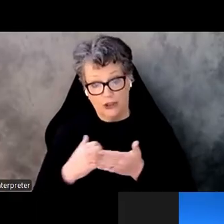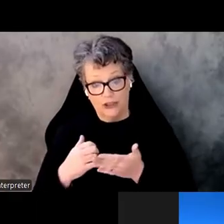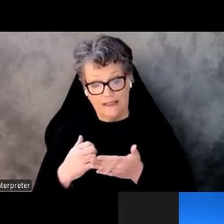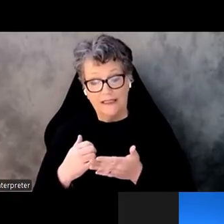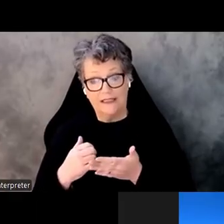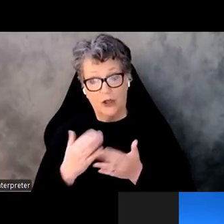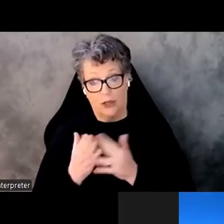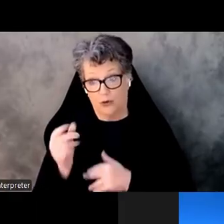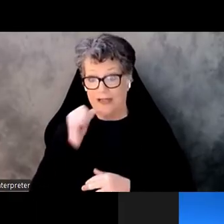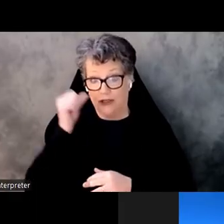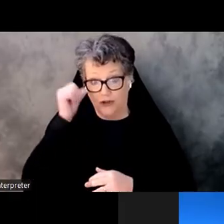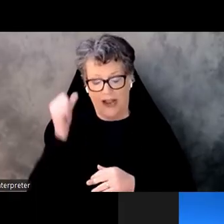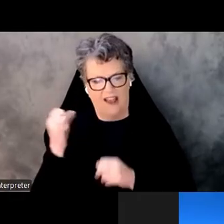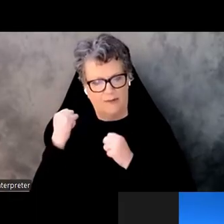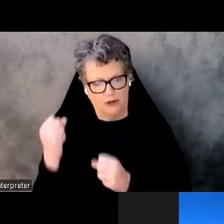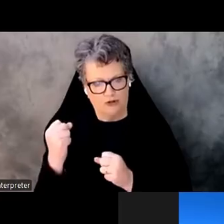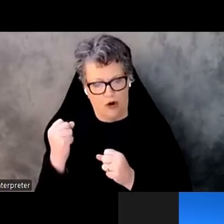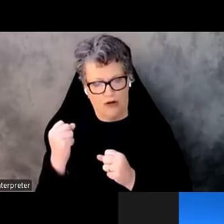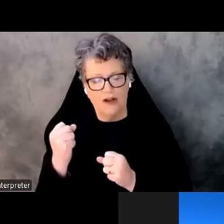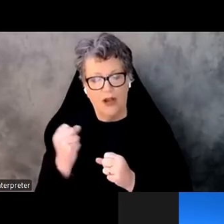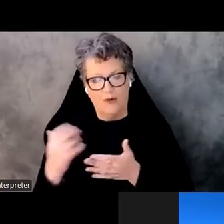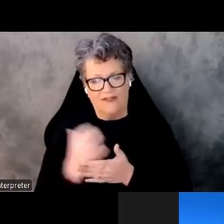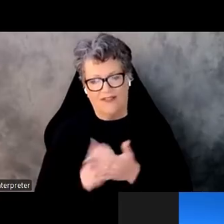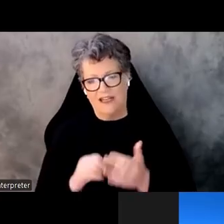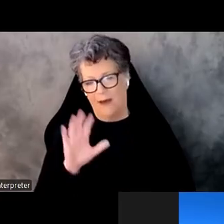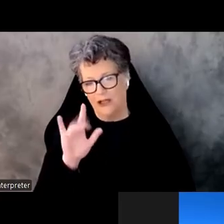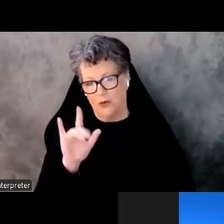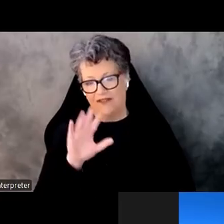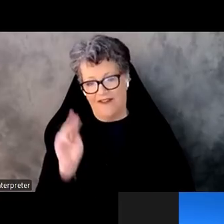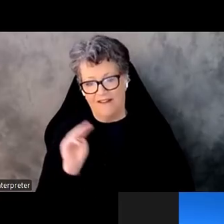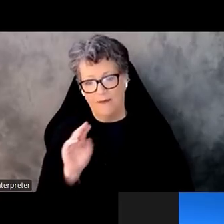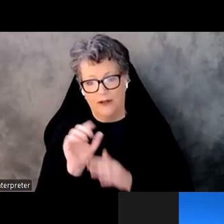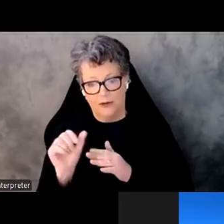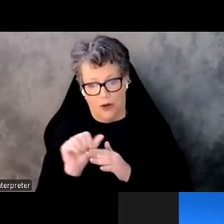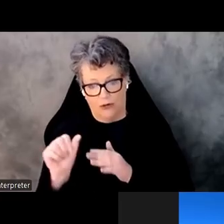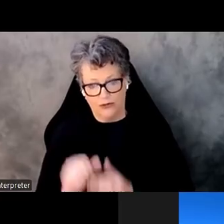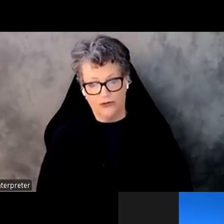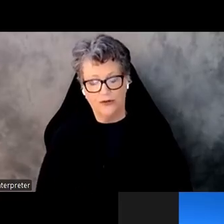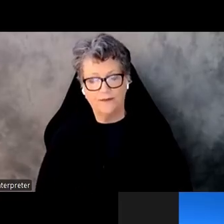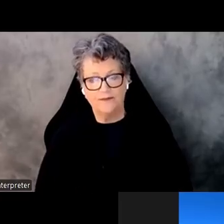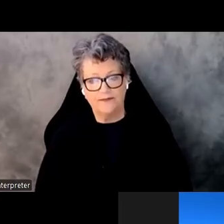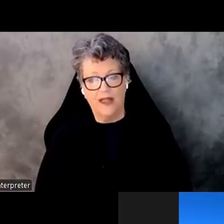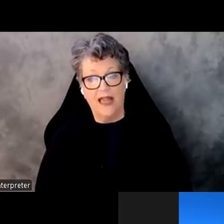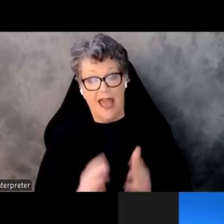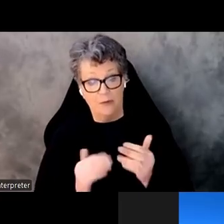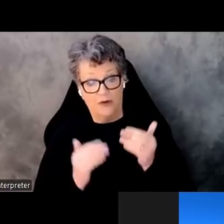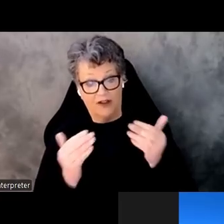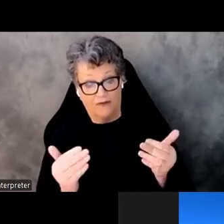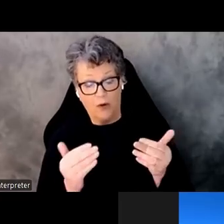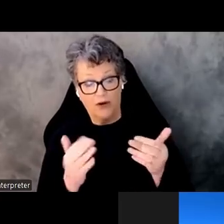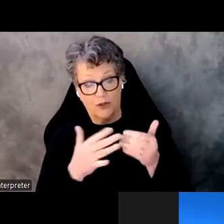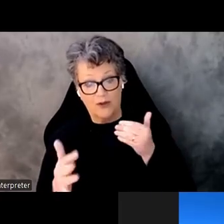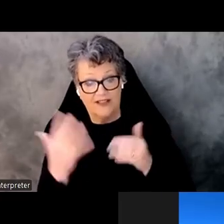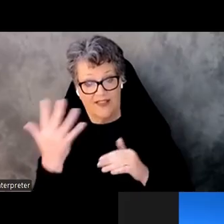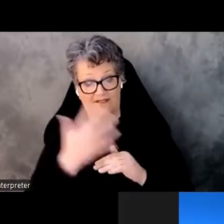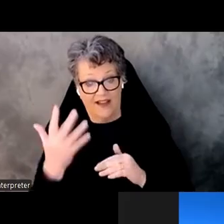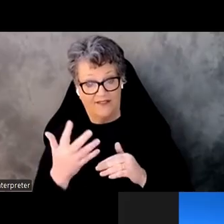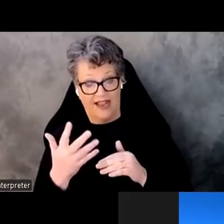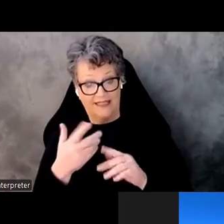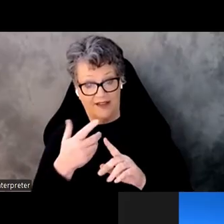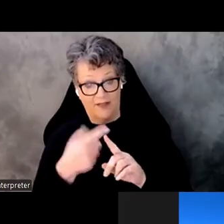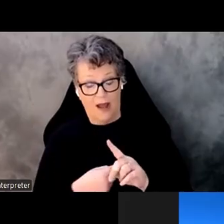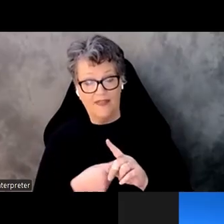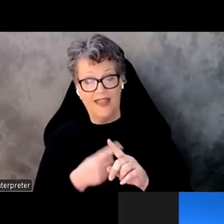through yesterday have been strong. We've collected about $25 million. And moving forward over the remaining 5 days of the month, if